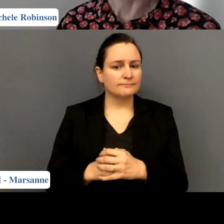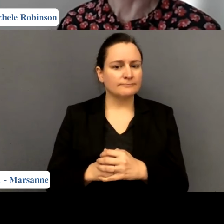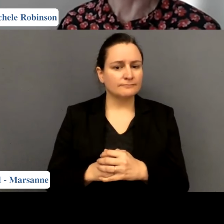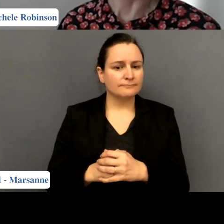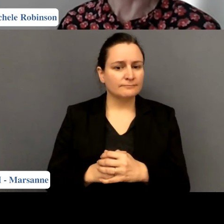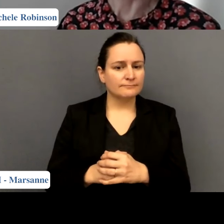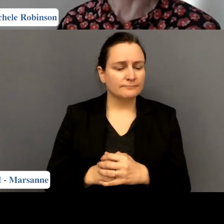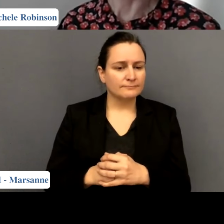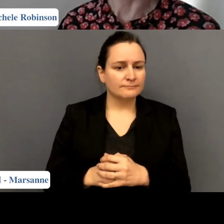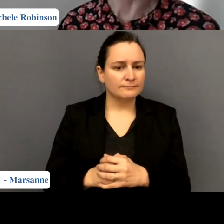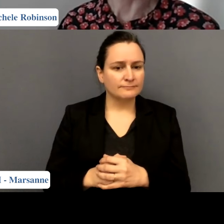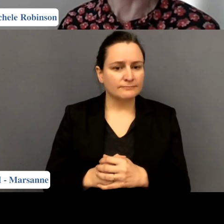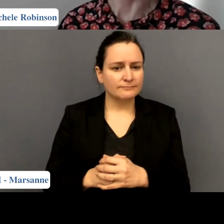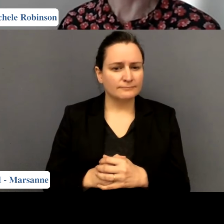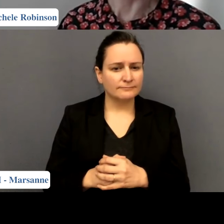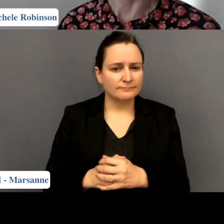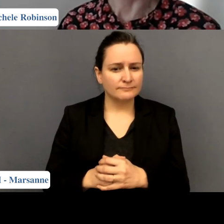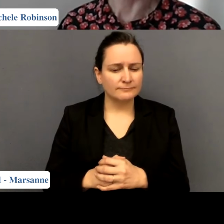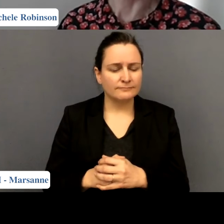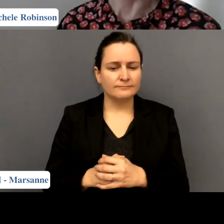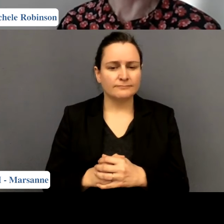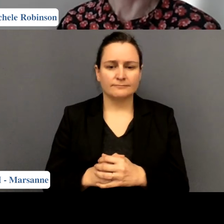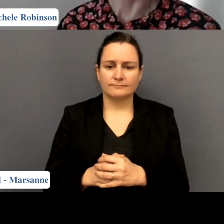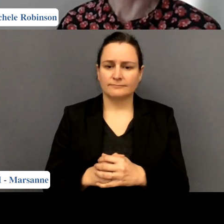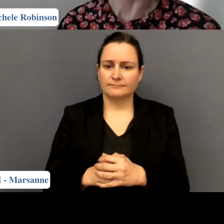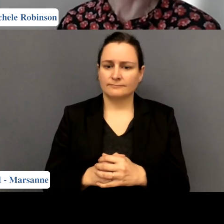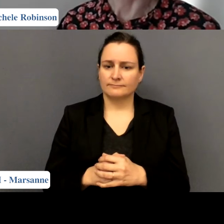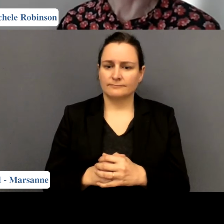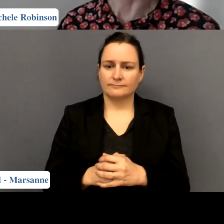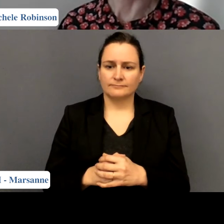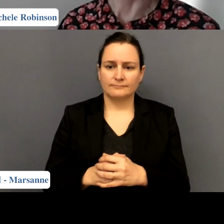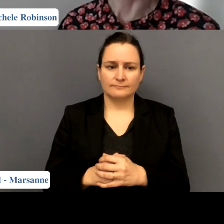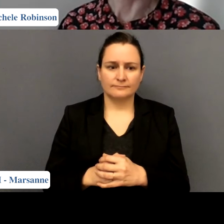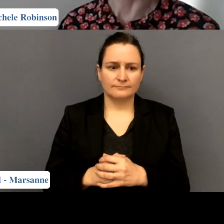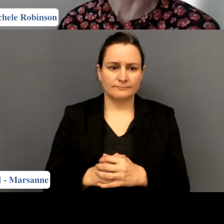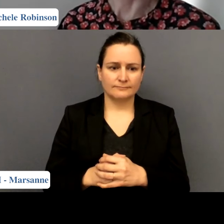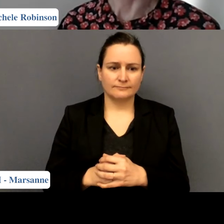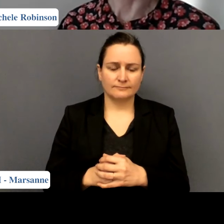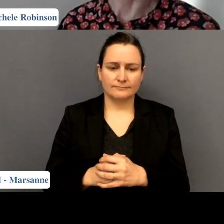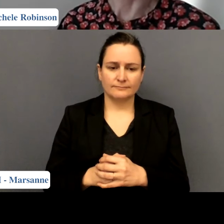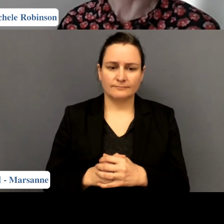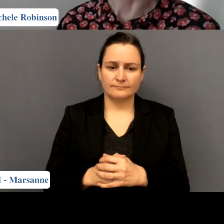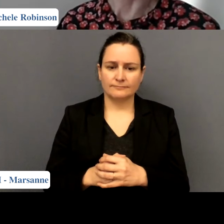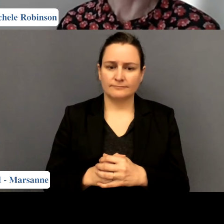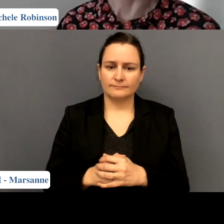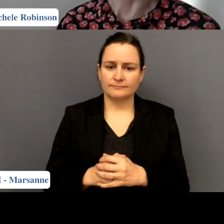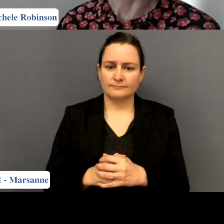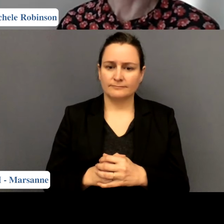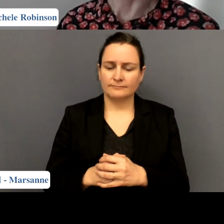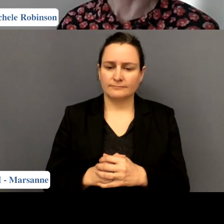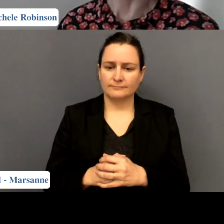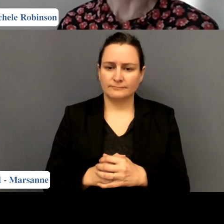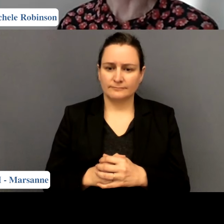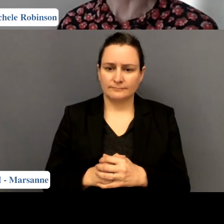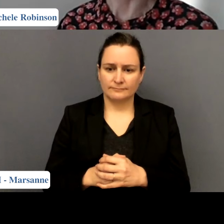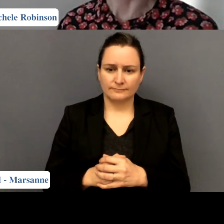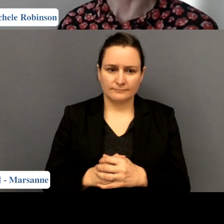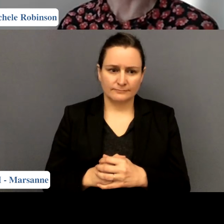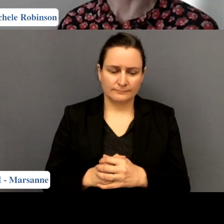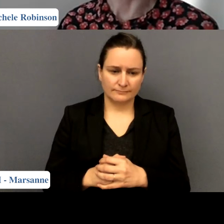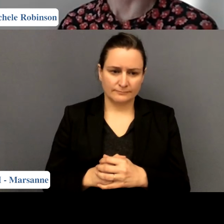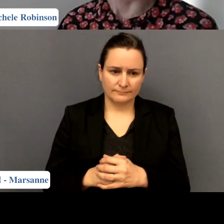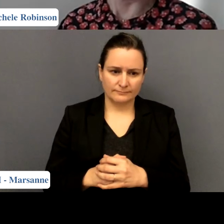scale. And another feature of the play collaborative implementation science that was described is enhancing local government